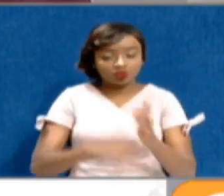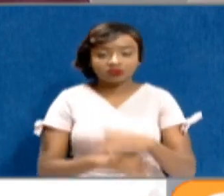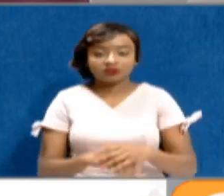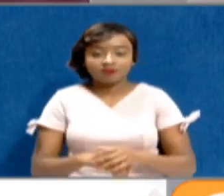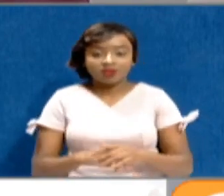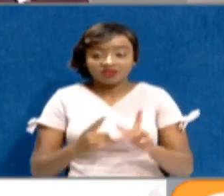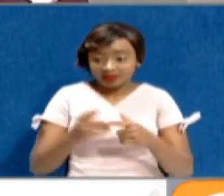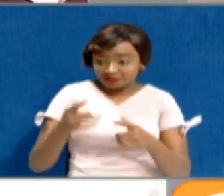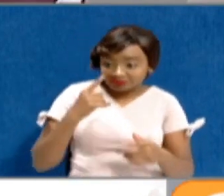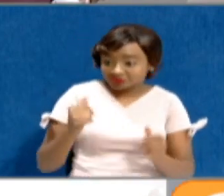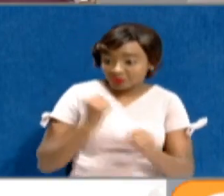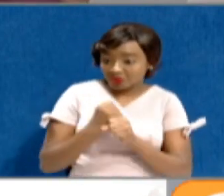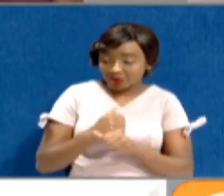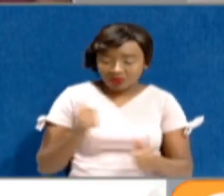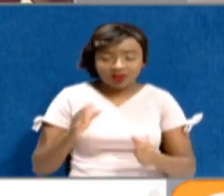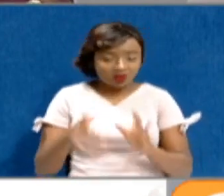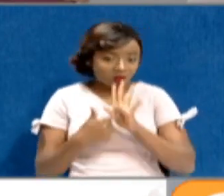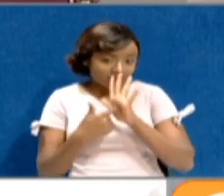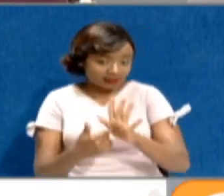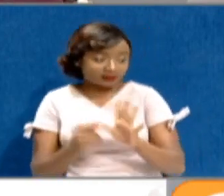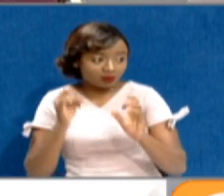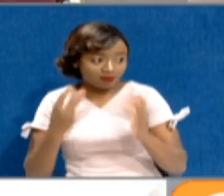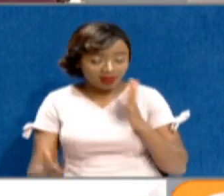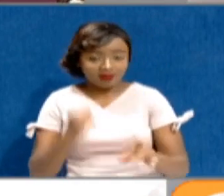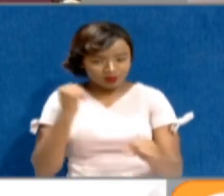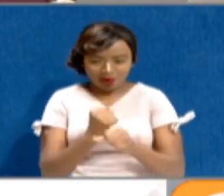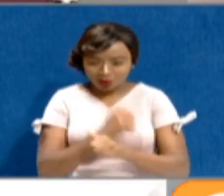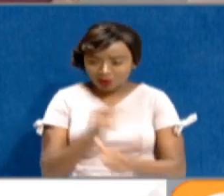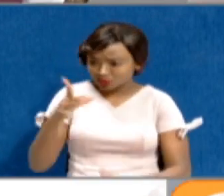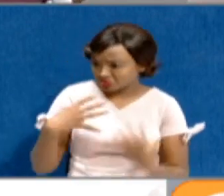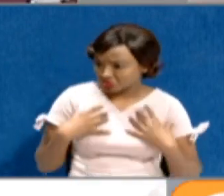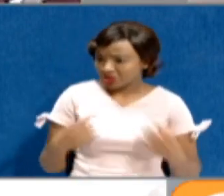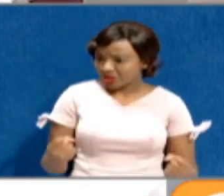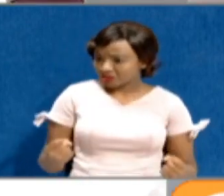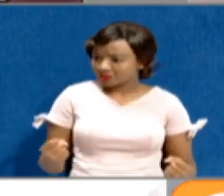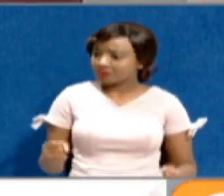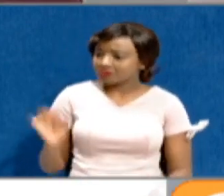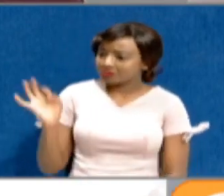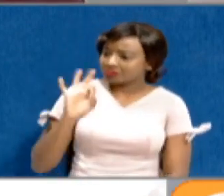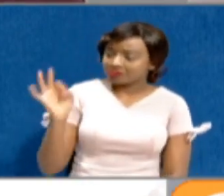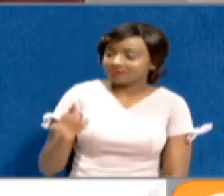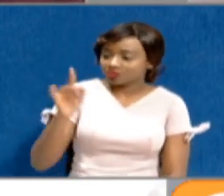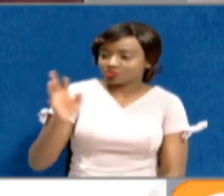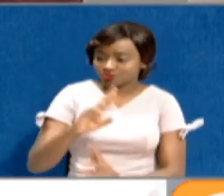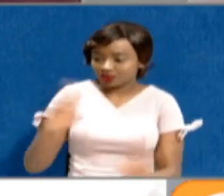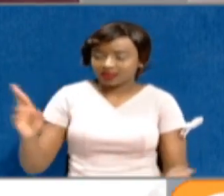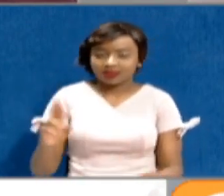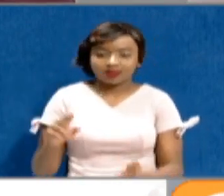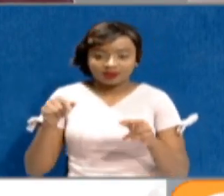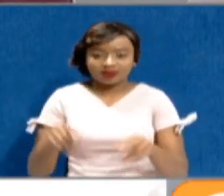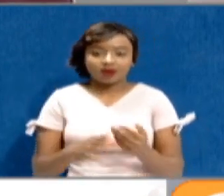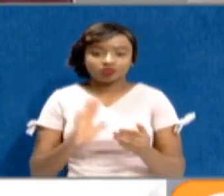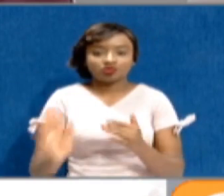you're checking, did it work? So let's assume that it does work. You're good. You say, okay, now you are ready to